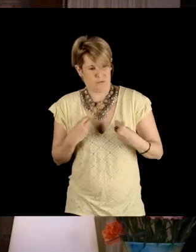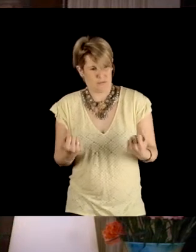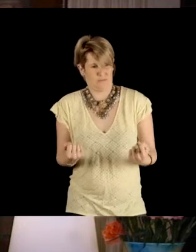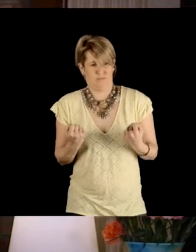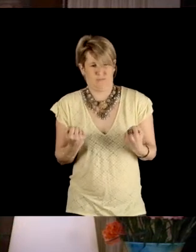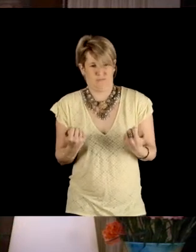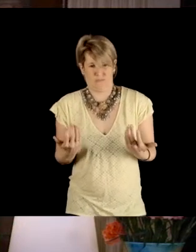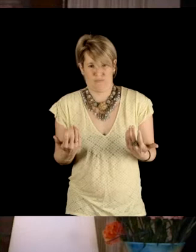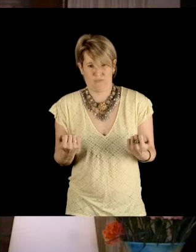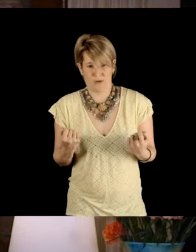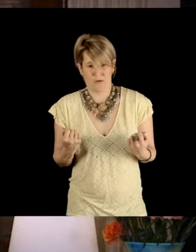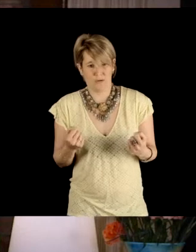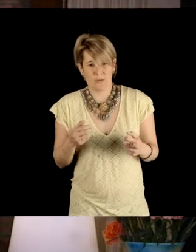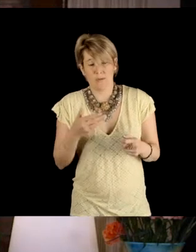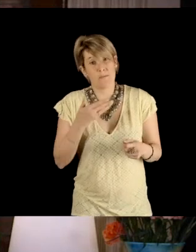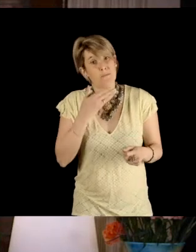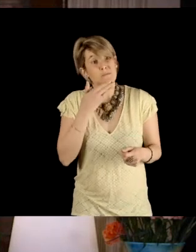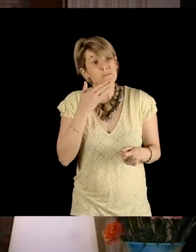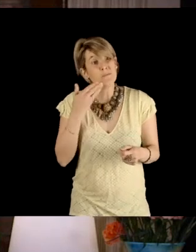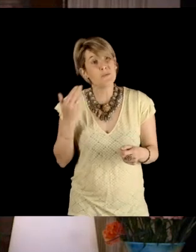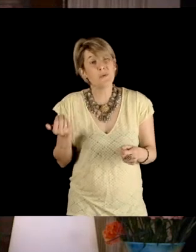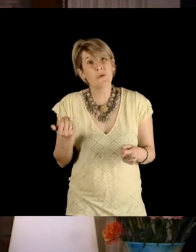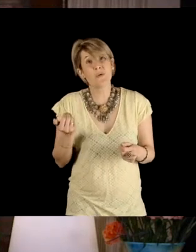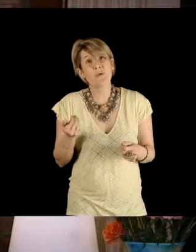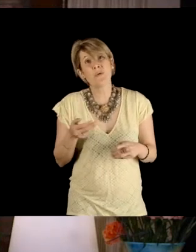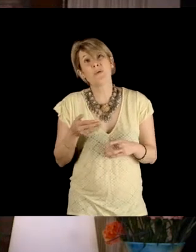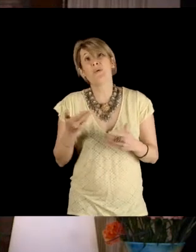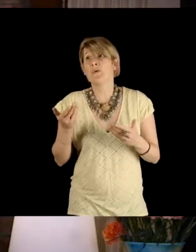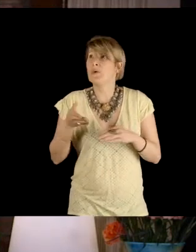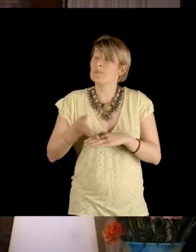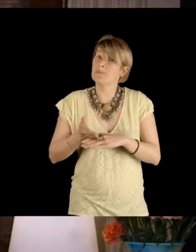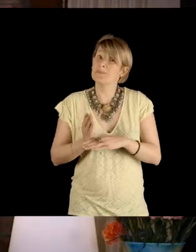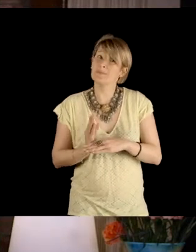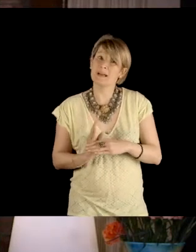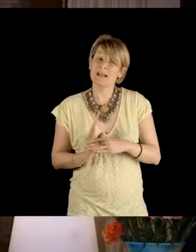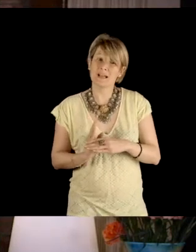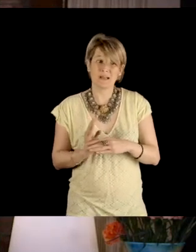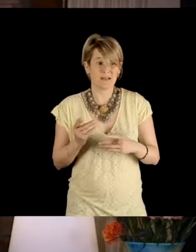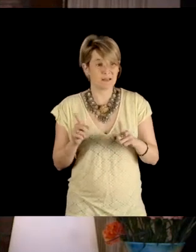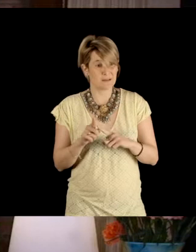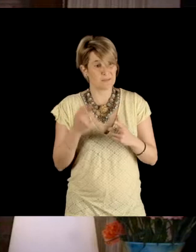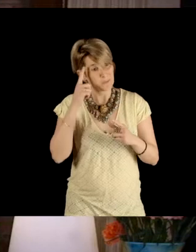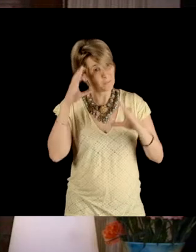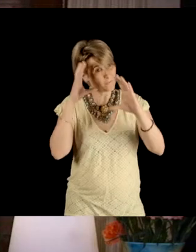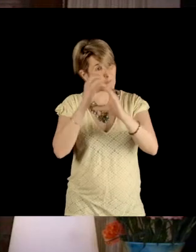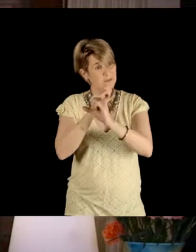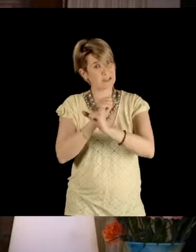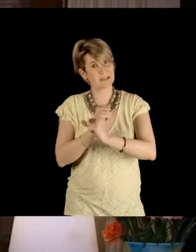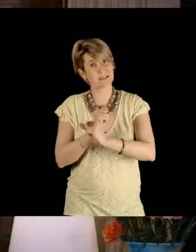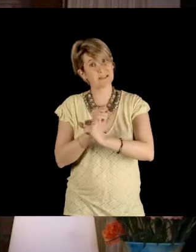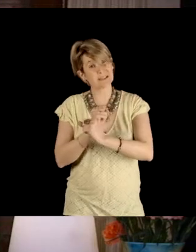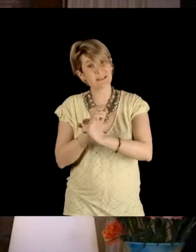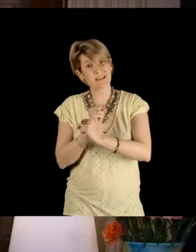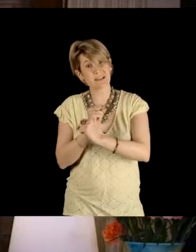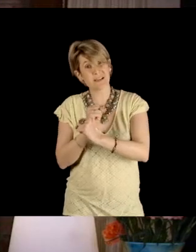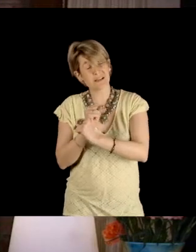through the cycle of connection, we expand our capacity to be attuned to our heart and the highest potential